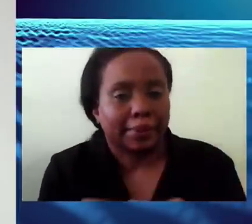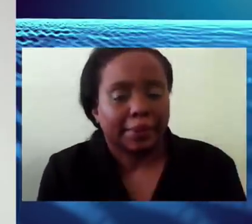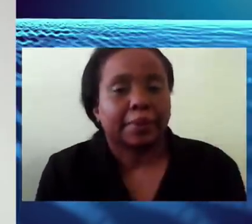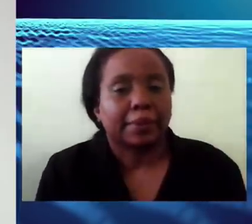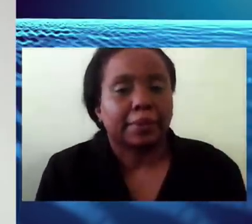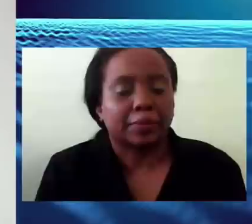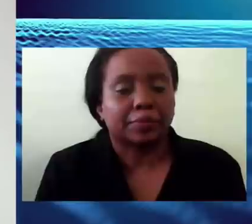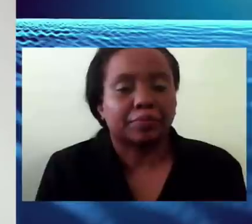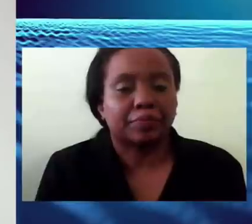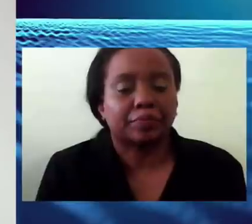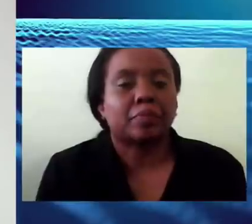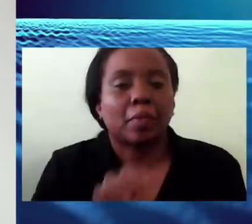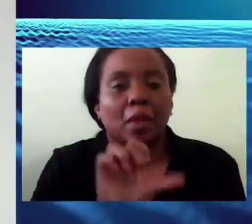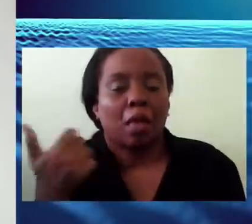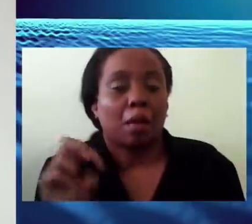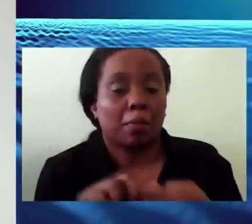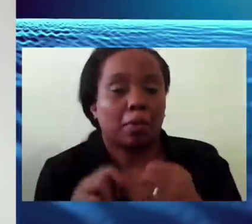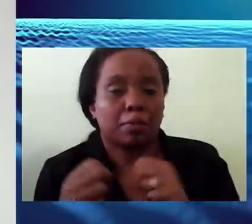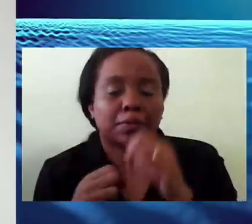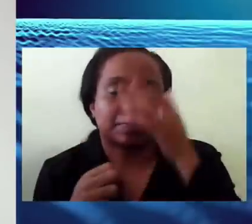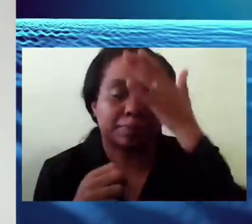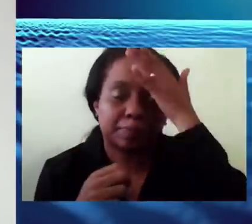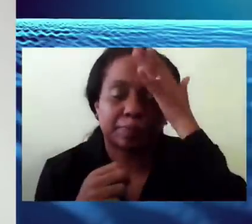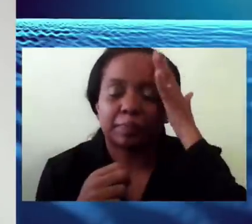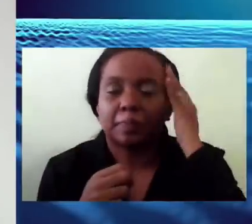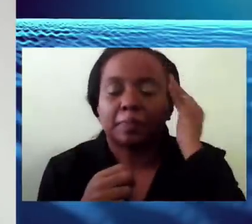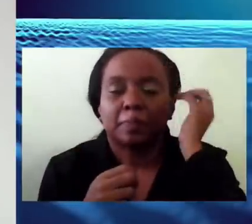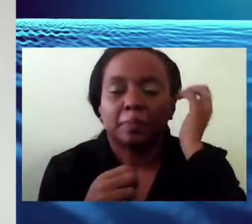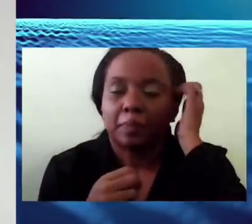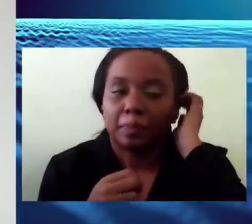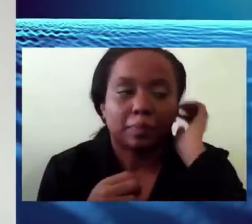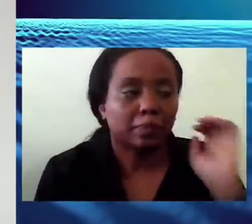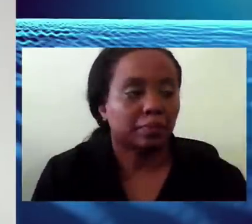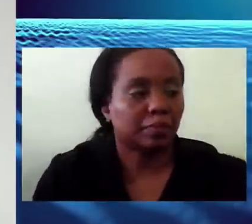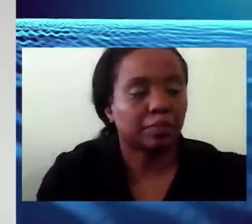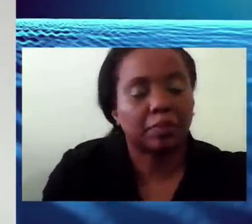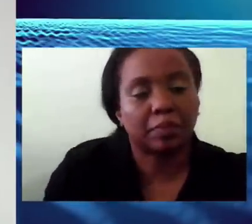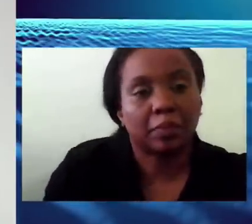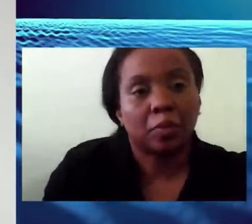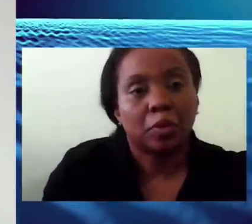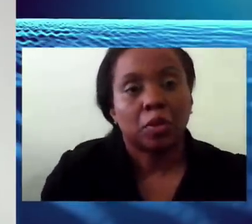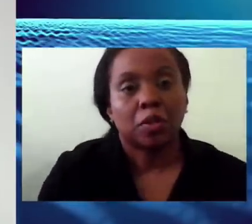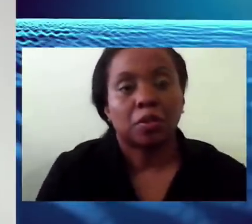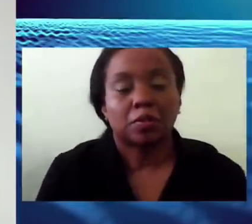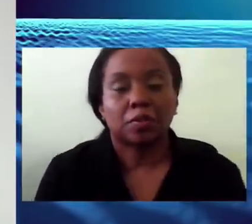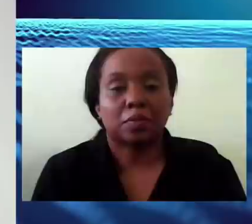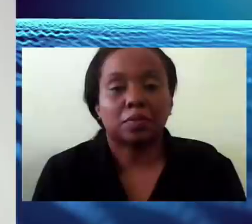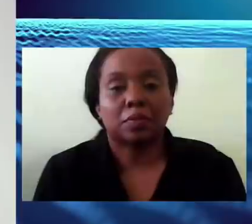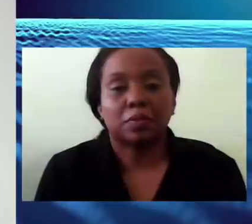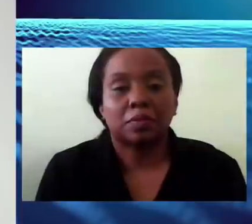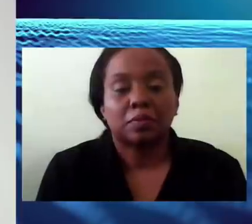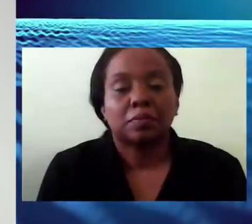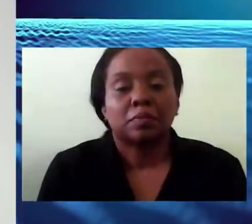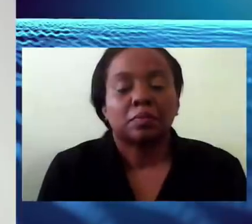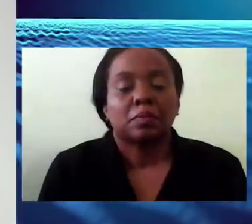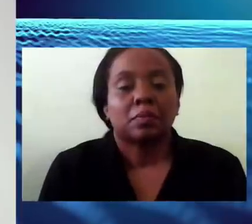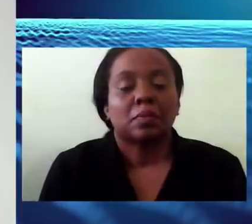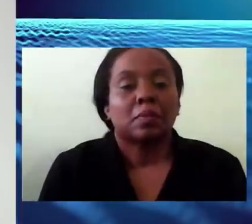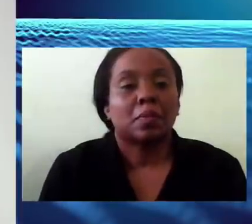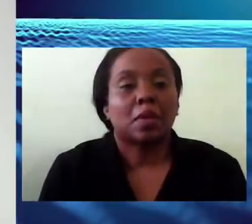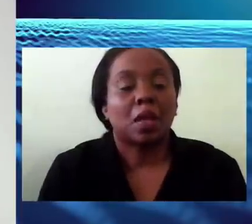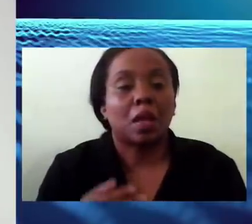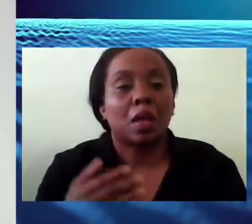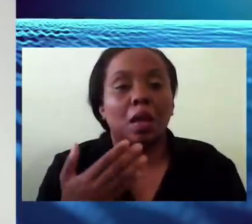The other problem that pets are going to be facing is contaminated feed bowls, contaminated water